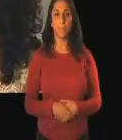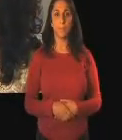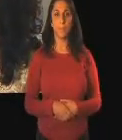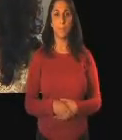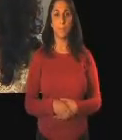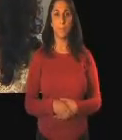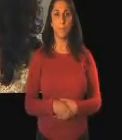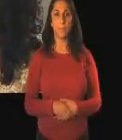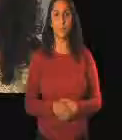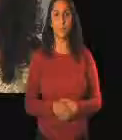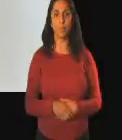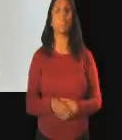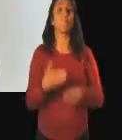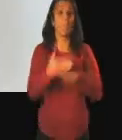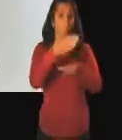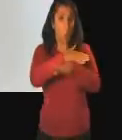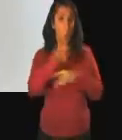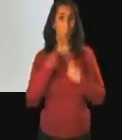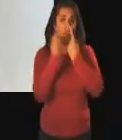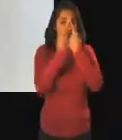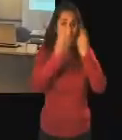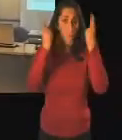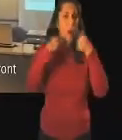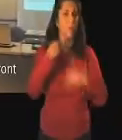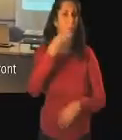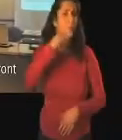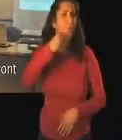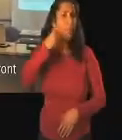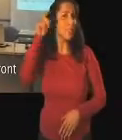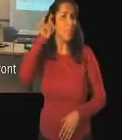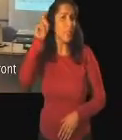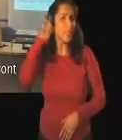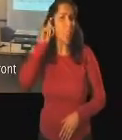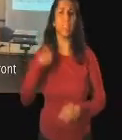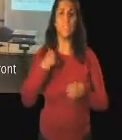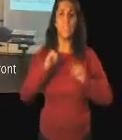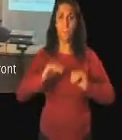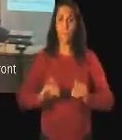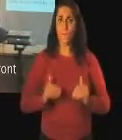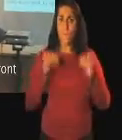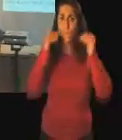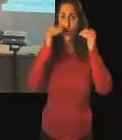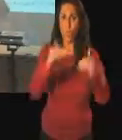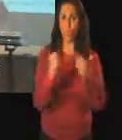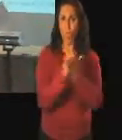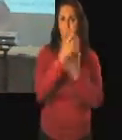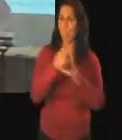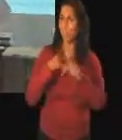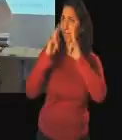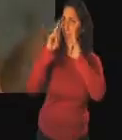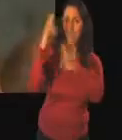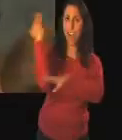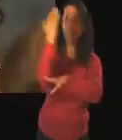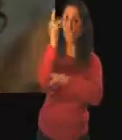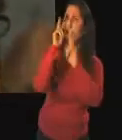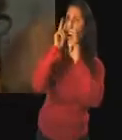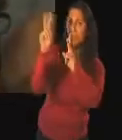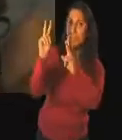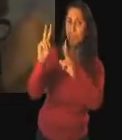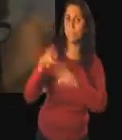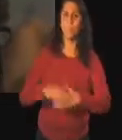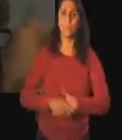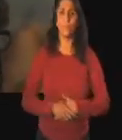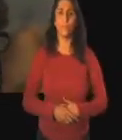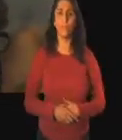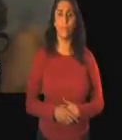best time in my life. When I had my hearing aids at university I had to sit at the front and be able to make sure that the